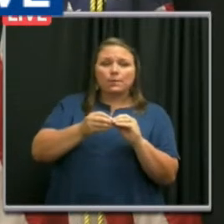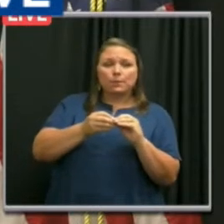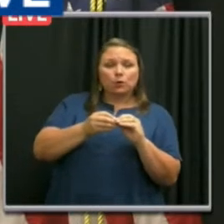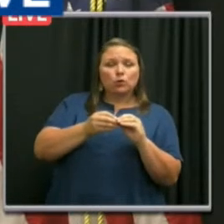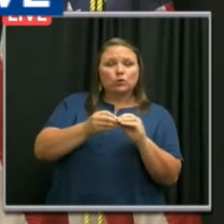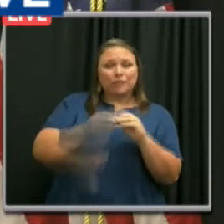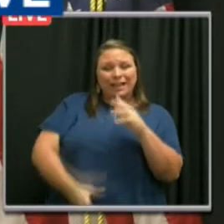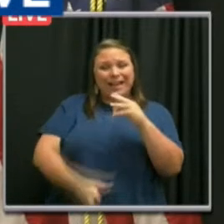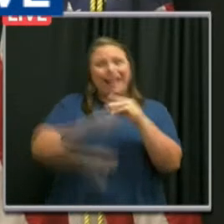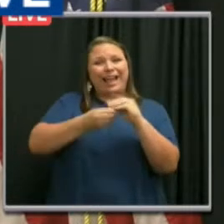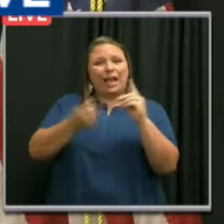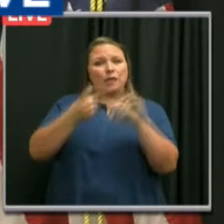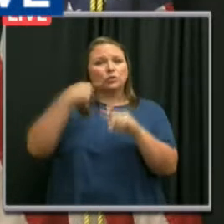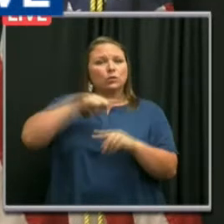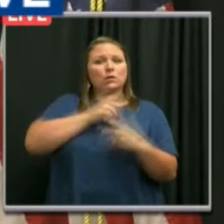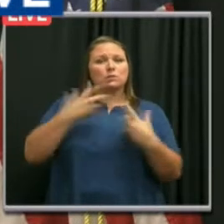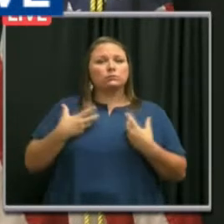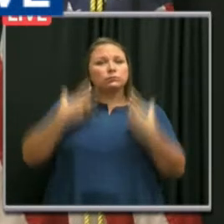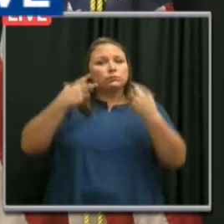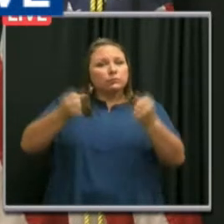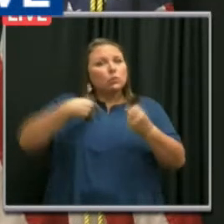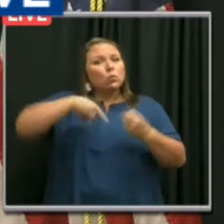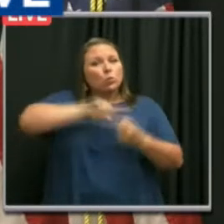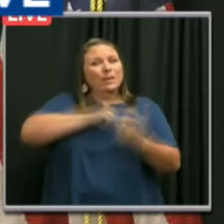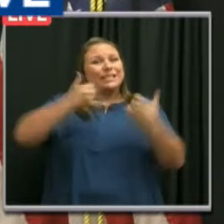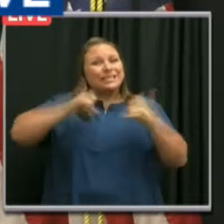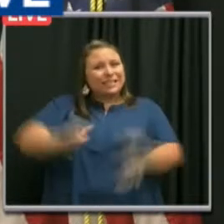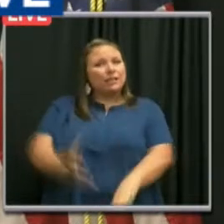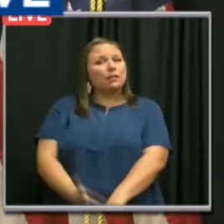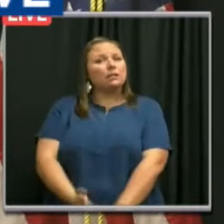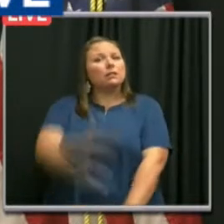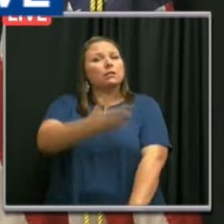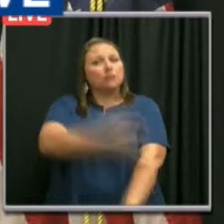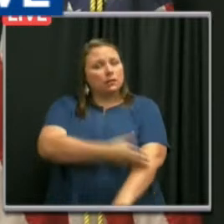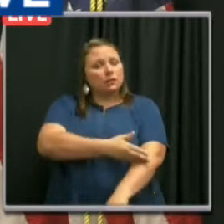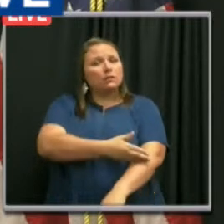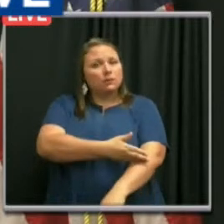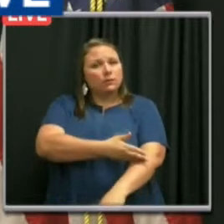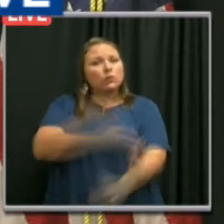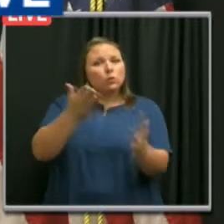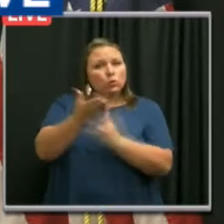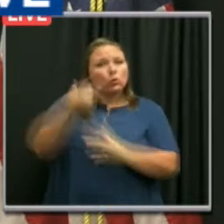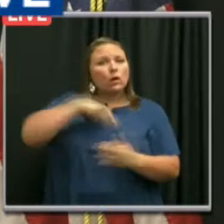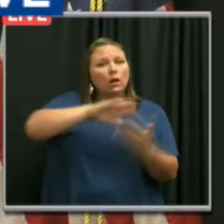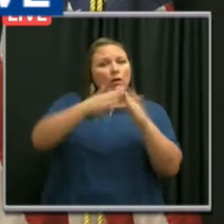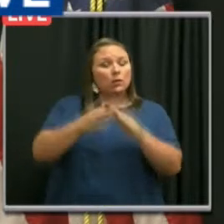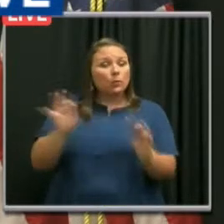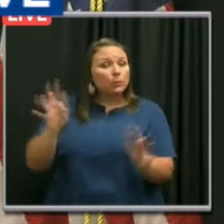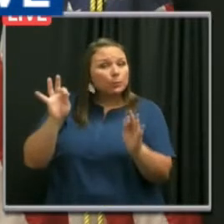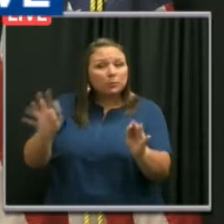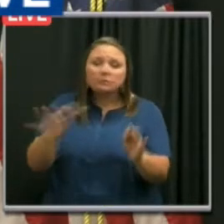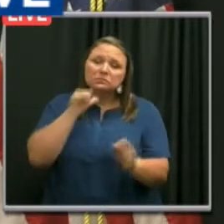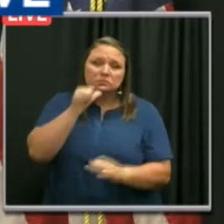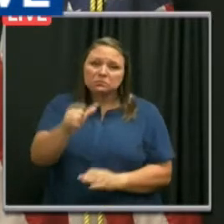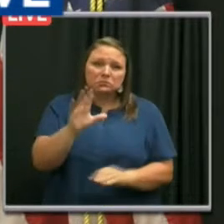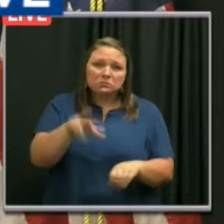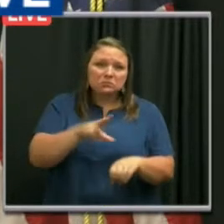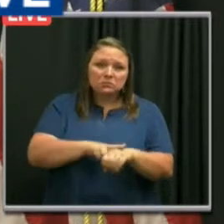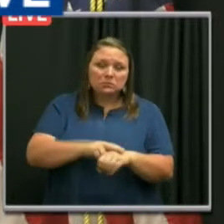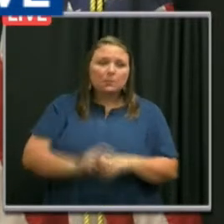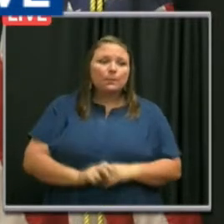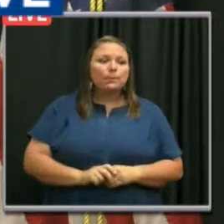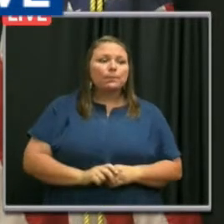add to the community's confidence that we are making progress as a community. It is not perfect, of course, and